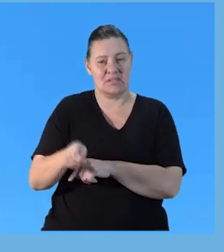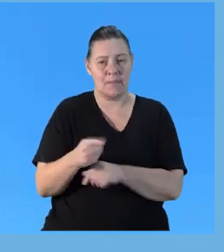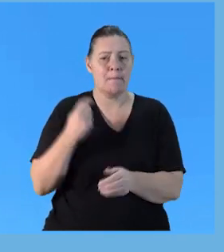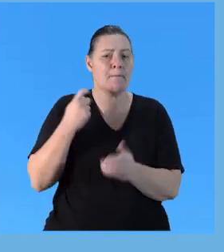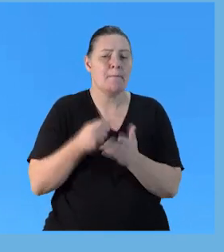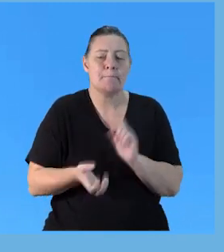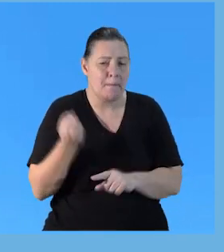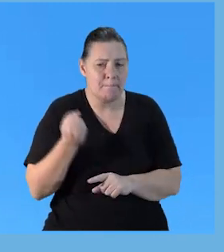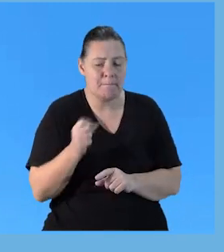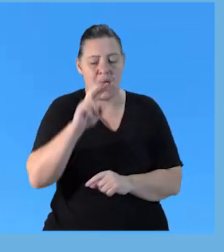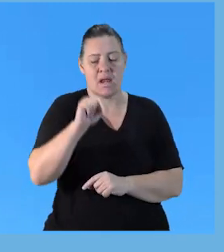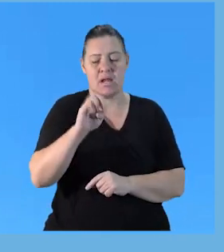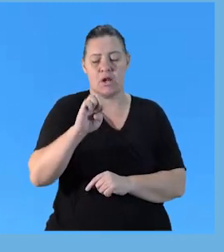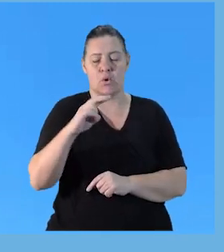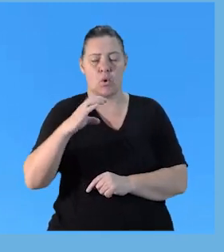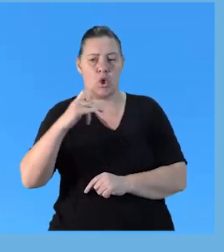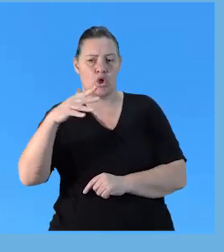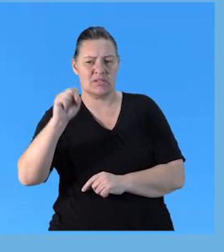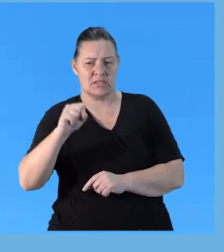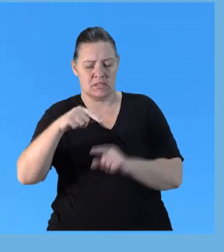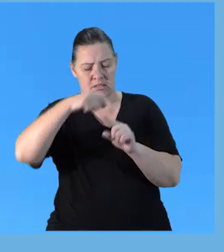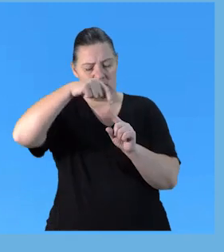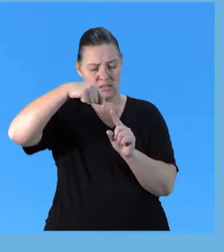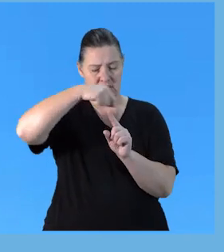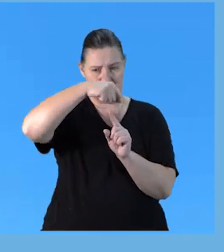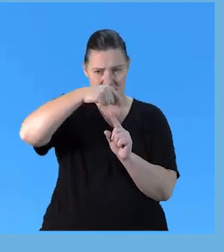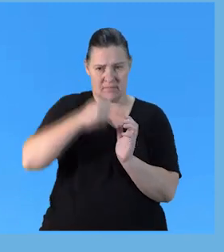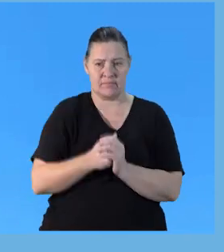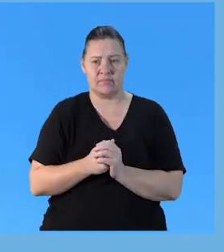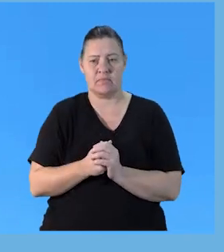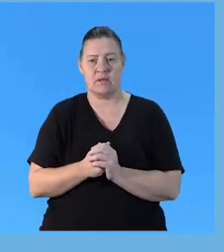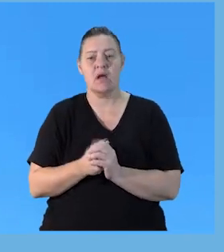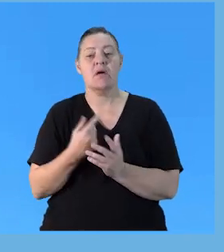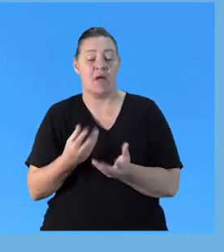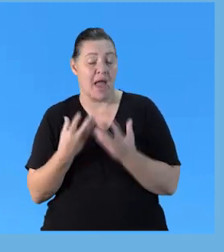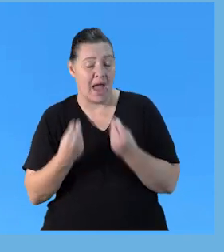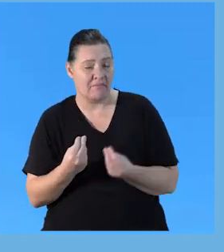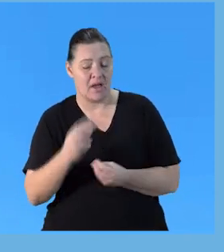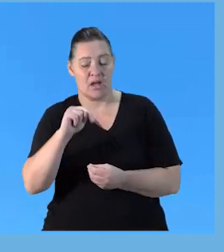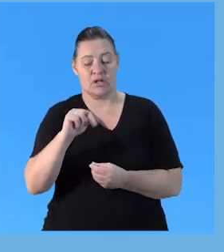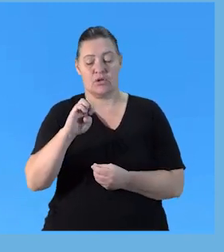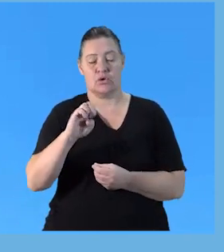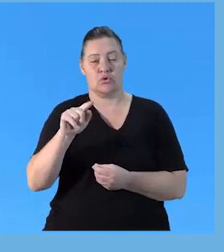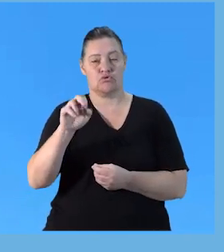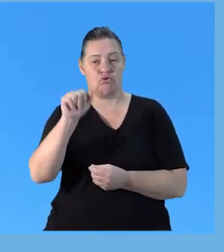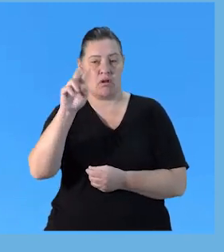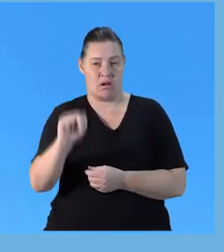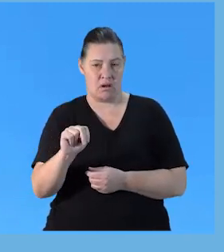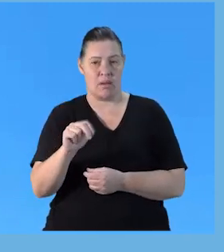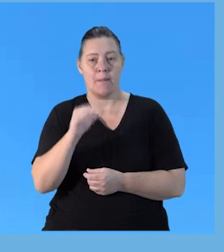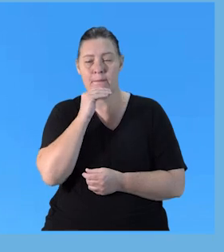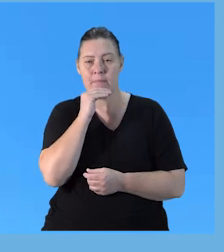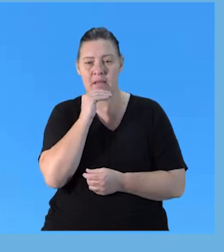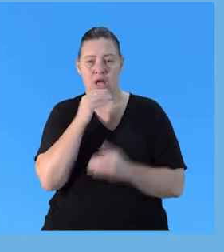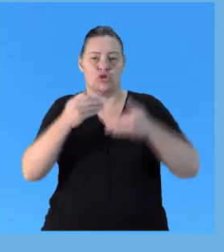also have our 2 light bulbs there, and because the switch is closed, the 2 light bulbs are going to light up. But if I were to open the switch, then